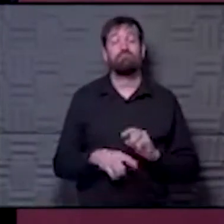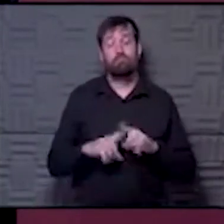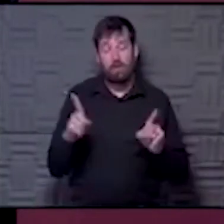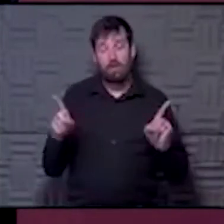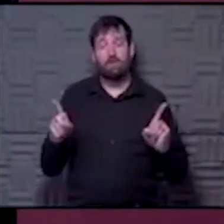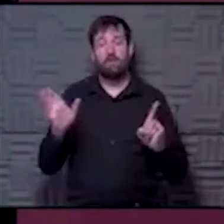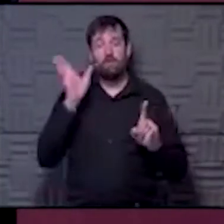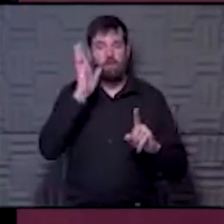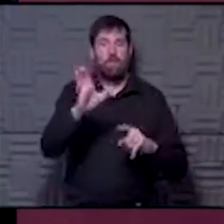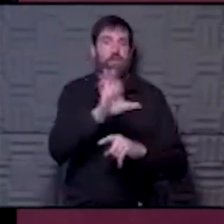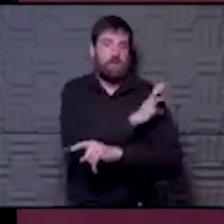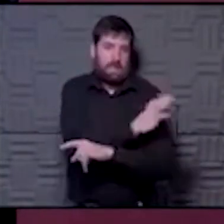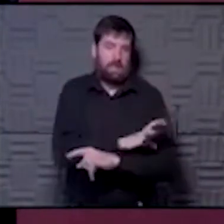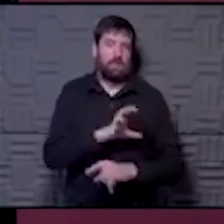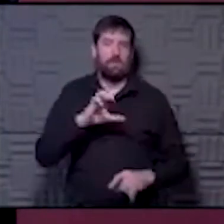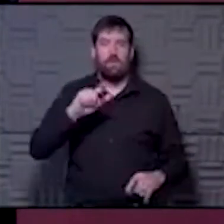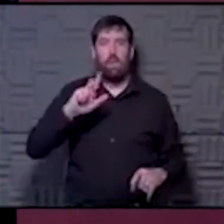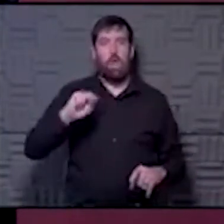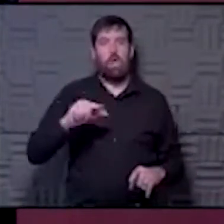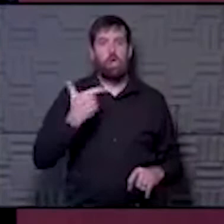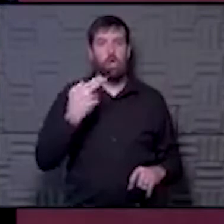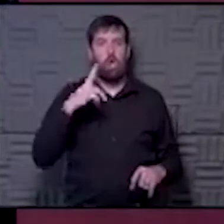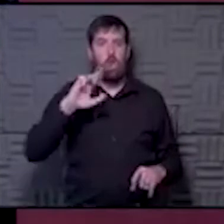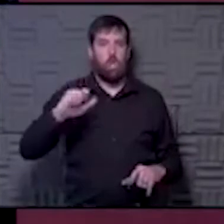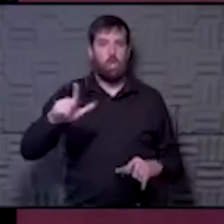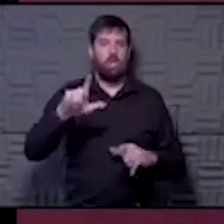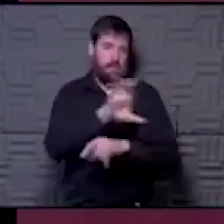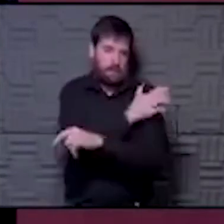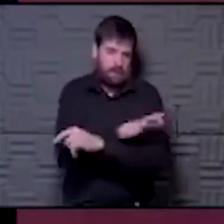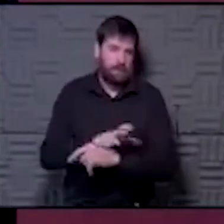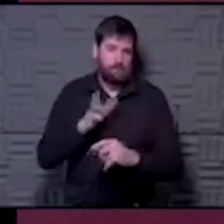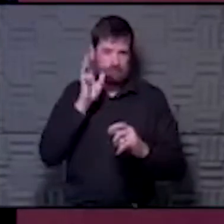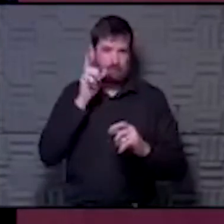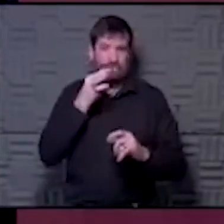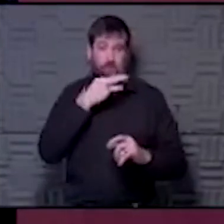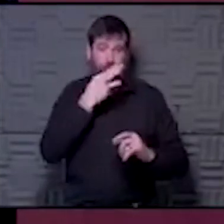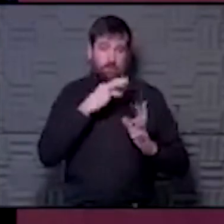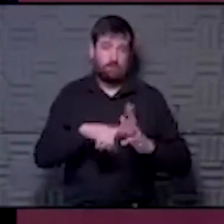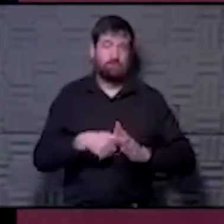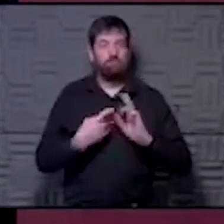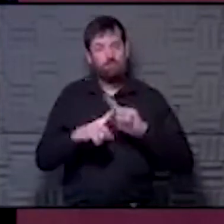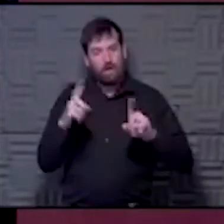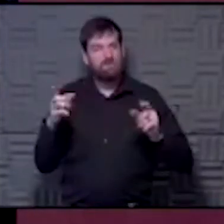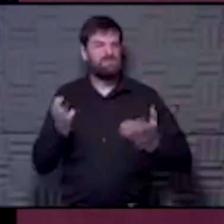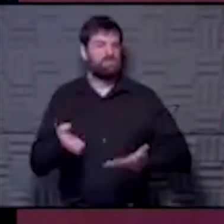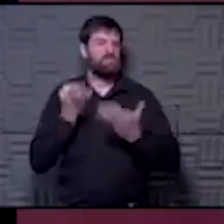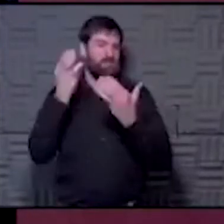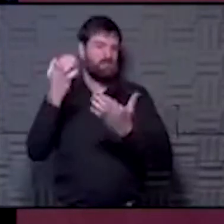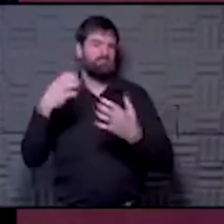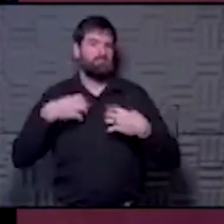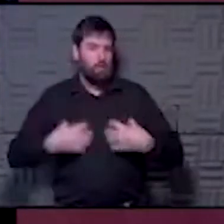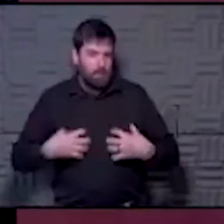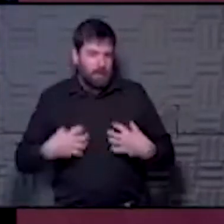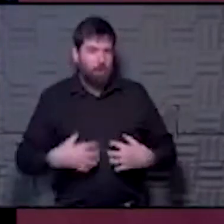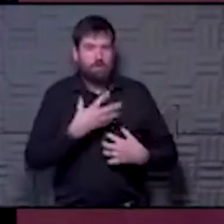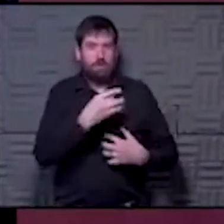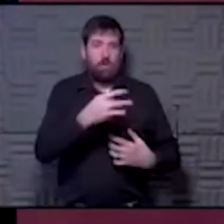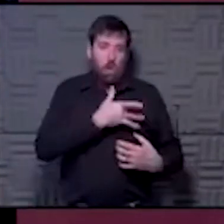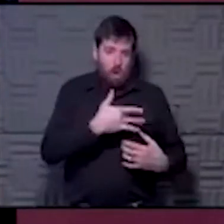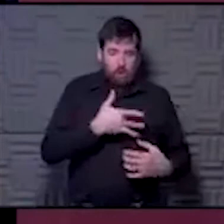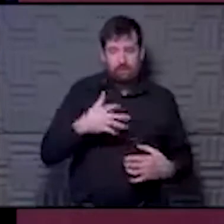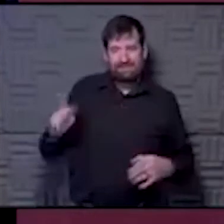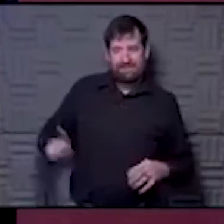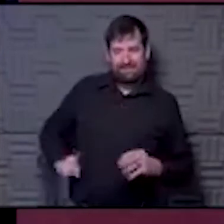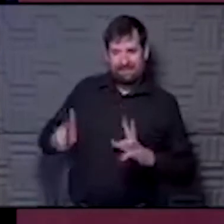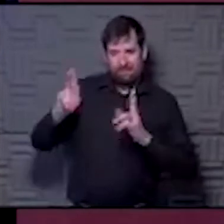that we'll be starting the long-haul clinic. But in the long run, you're going to need to be evaluated by a pulmonary person and a heart person and a kidney person who've